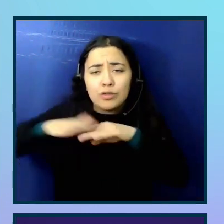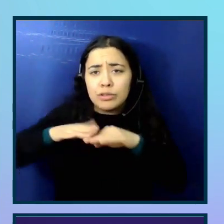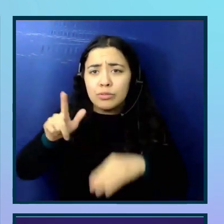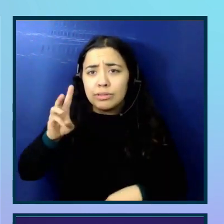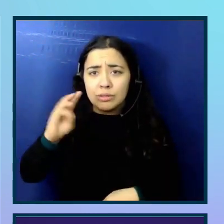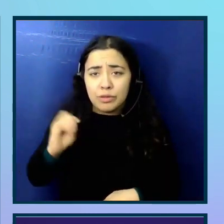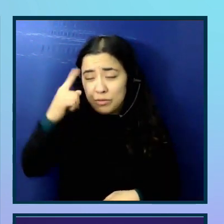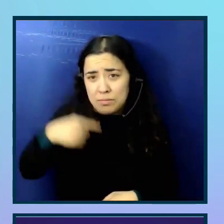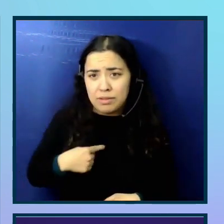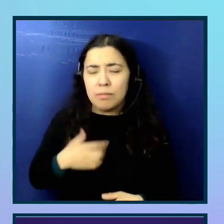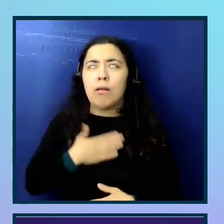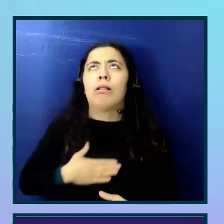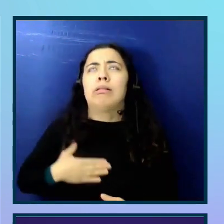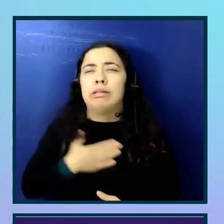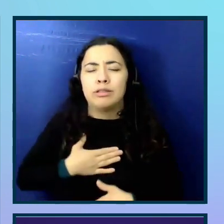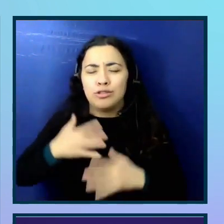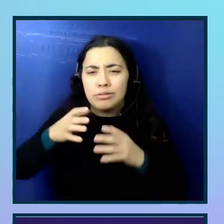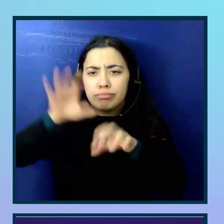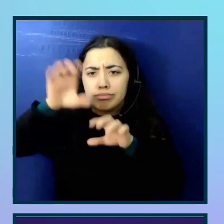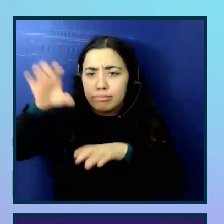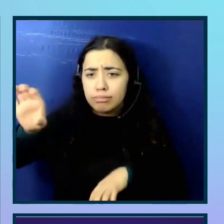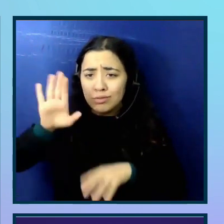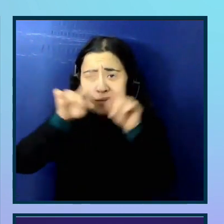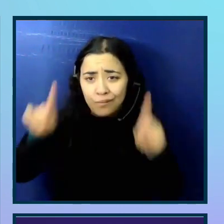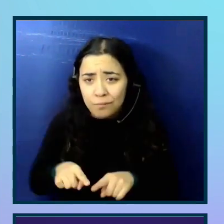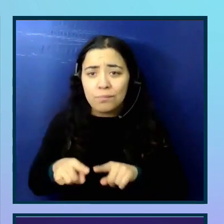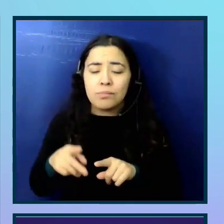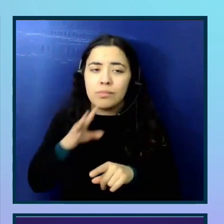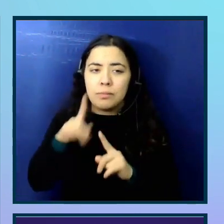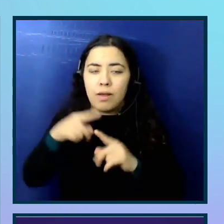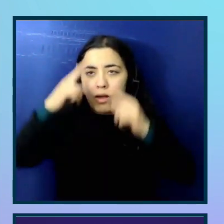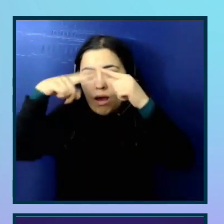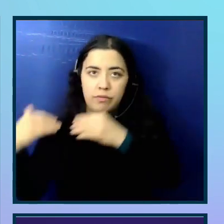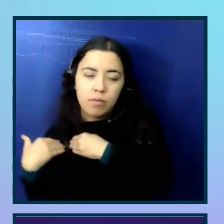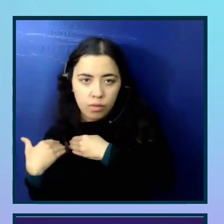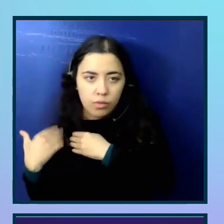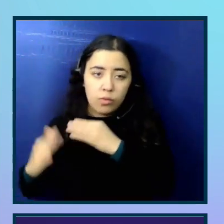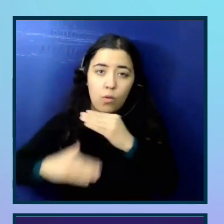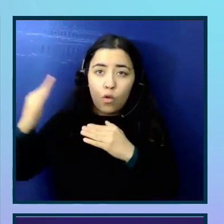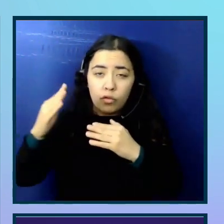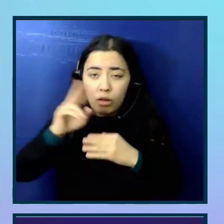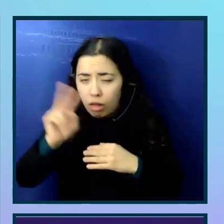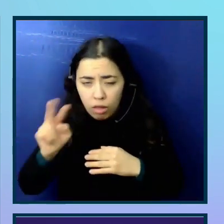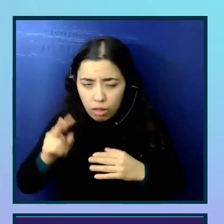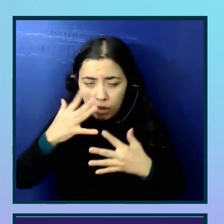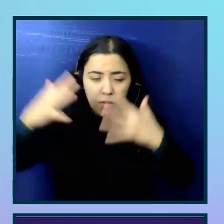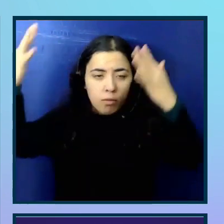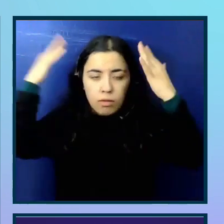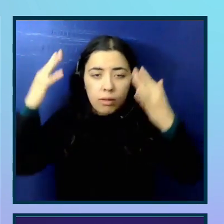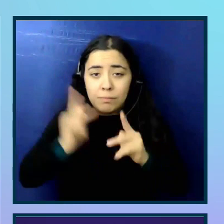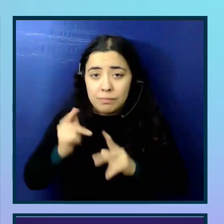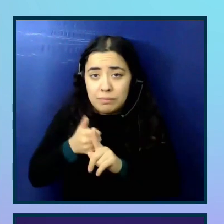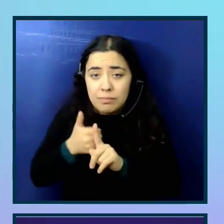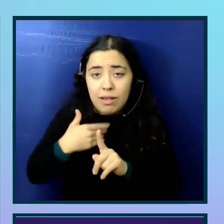your forms, my God. When we talk about things like cognitive load, we talk about things like overstimulation, which a lot of people with cognitive disabilities struggle